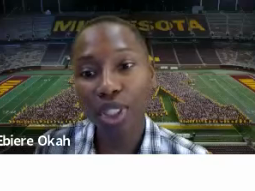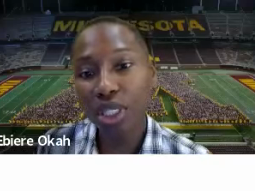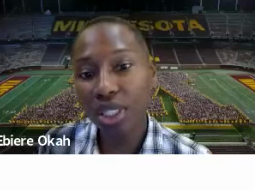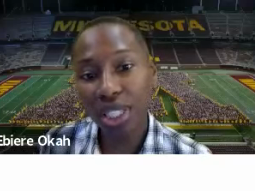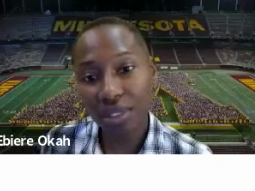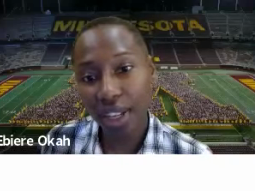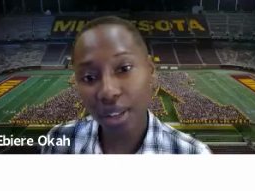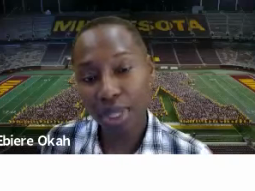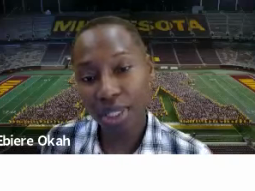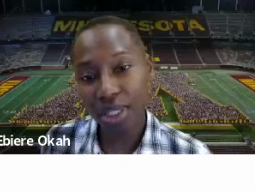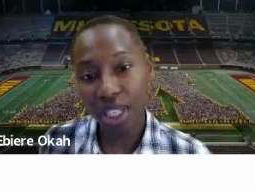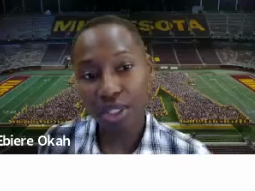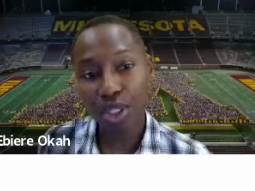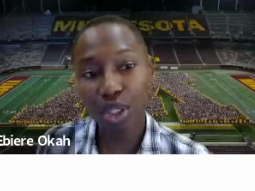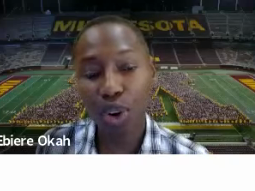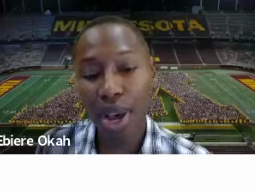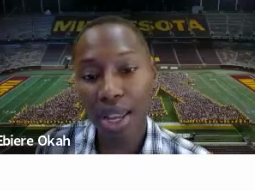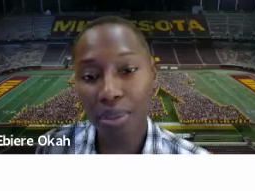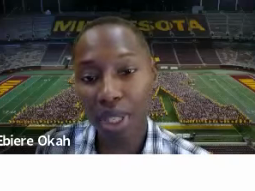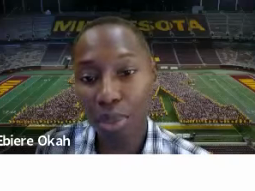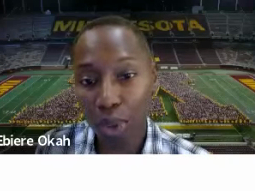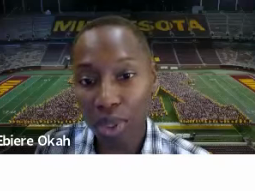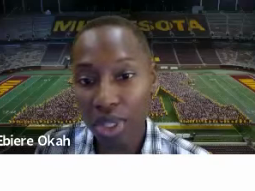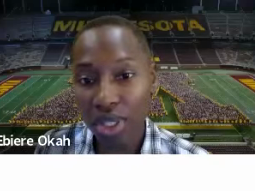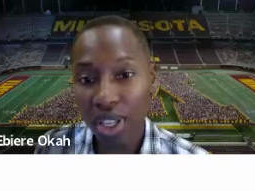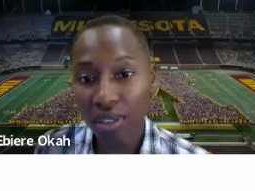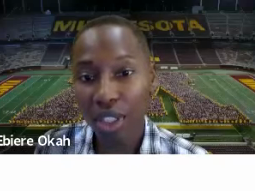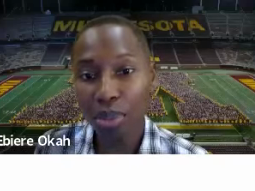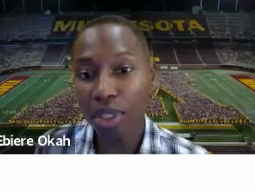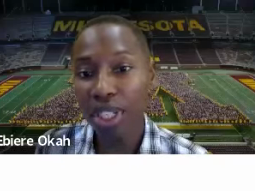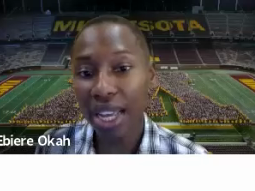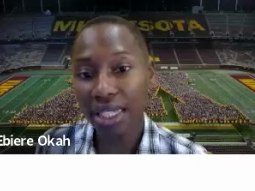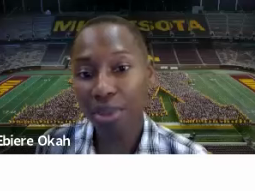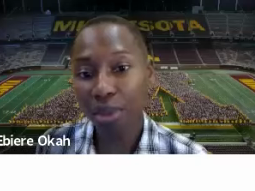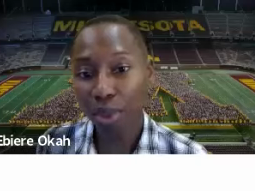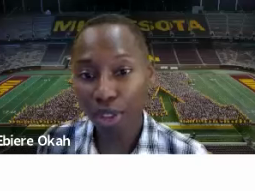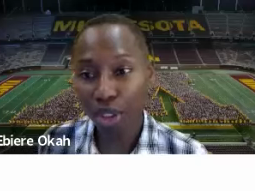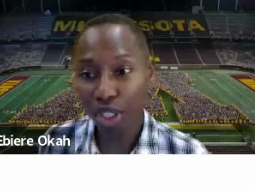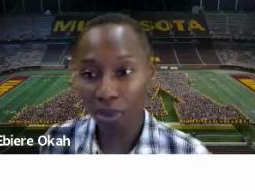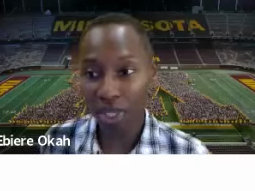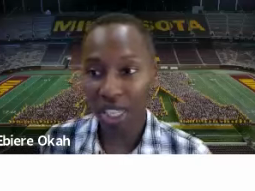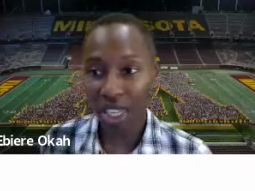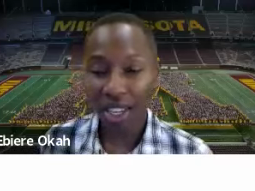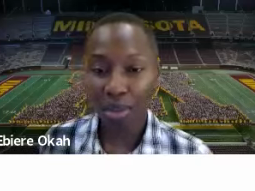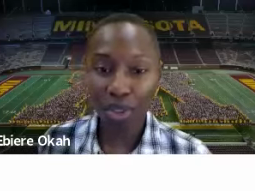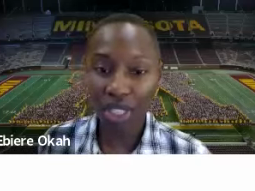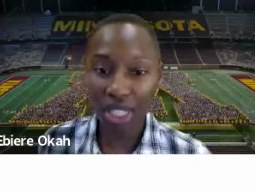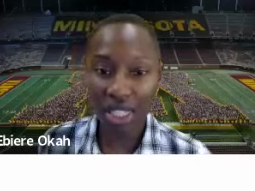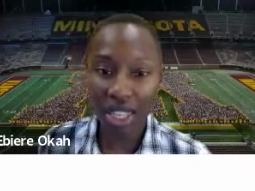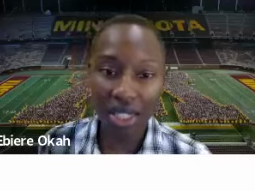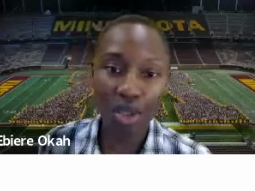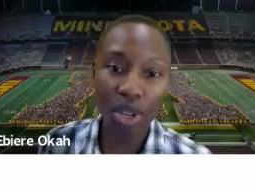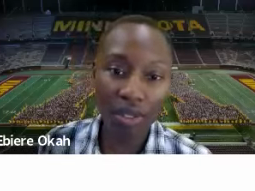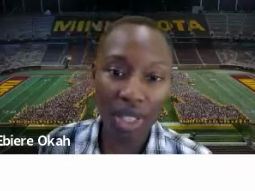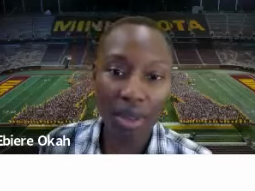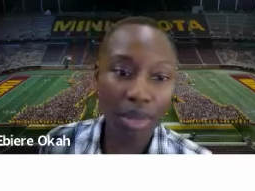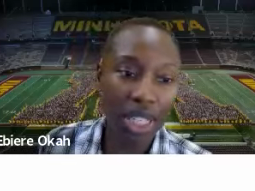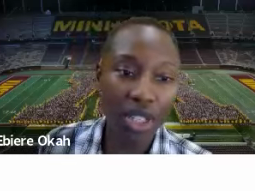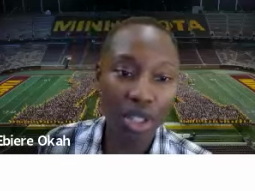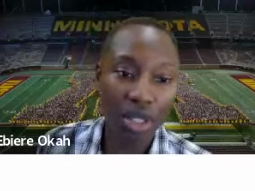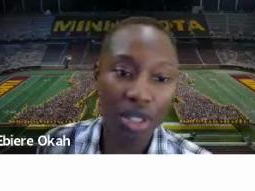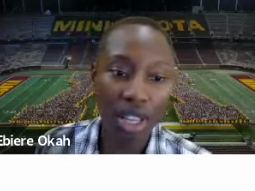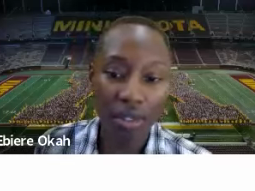its origins and development, describe components of community academic partnerships, and briefly discuss strengths